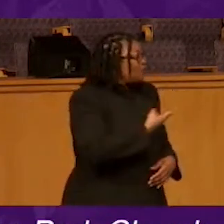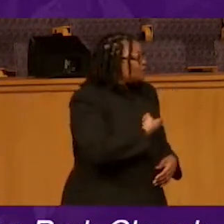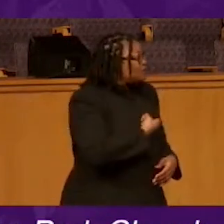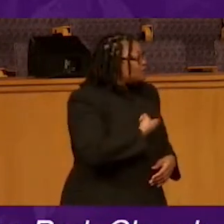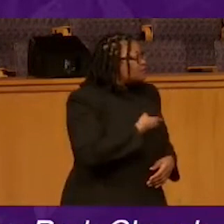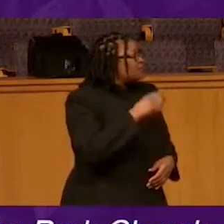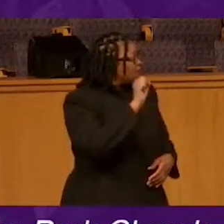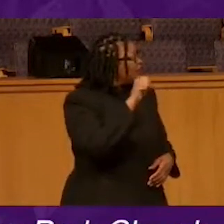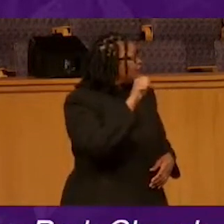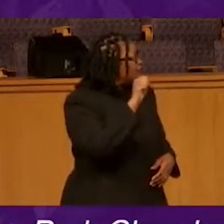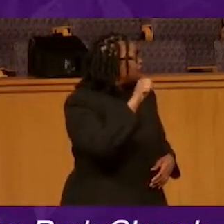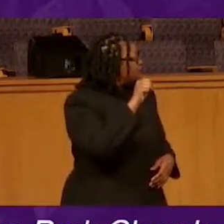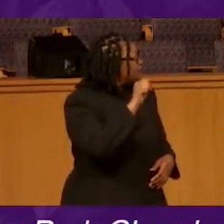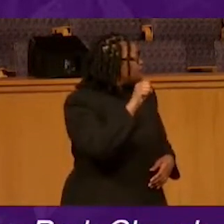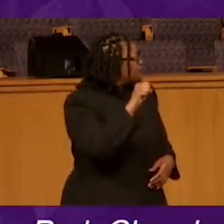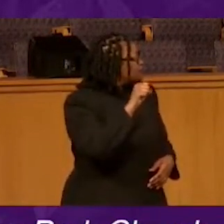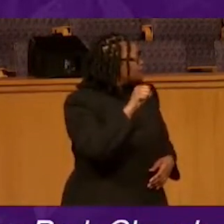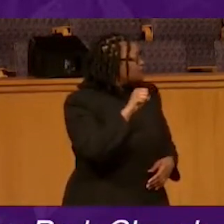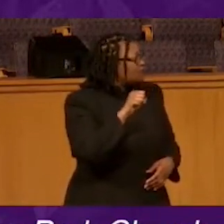Yeah.